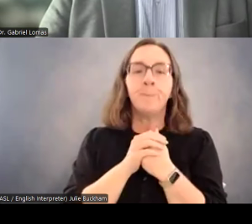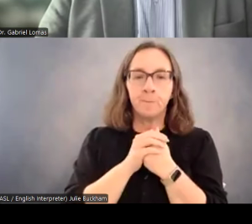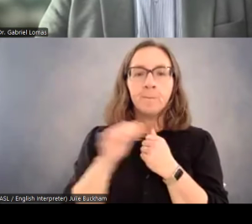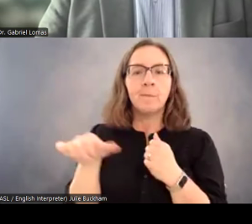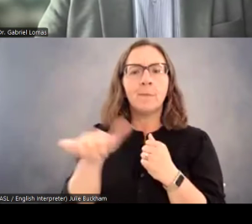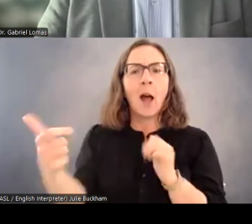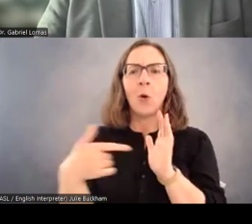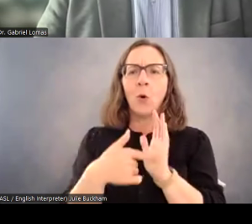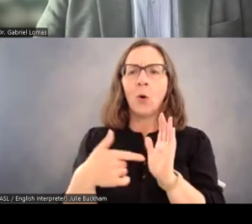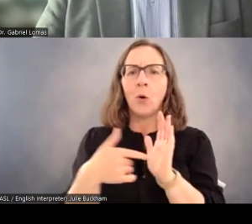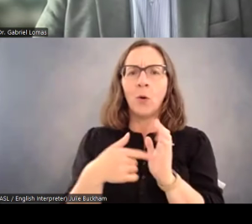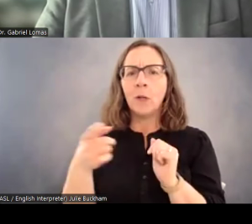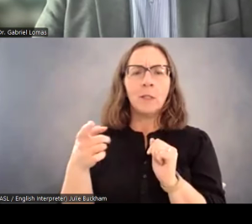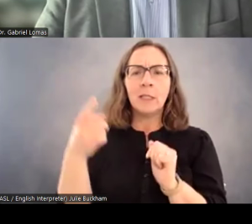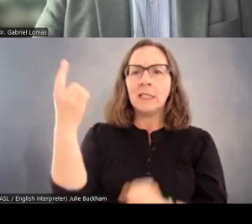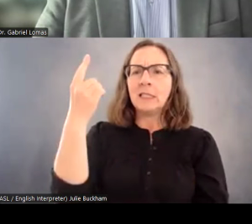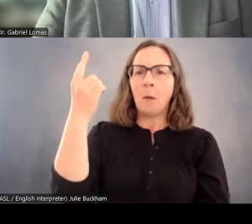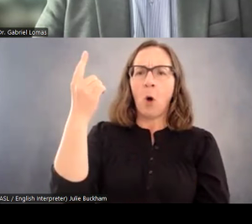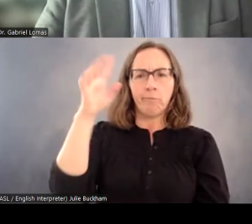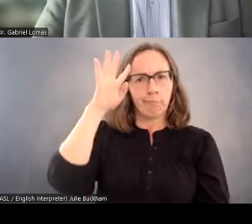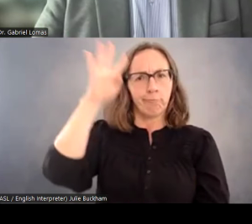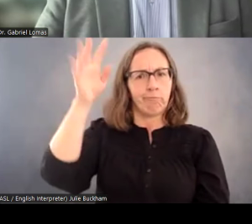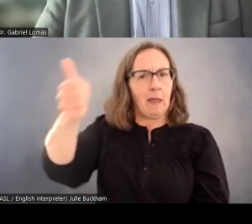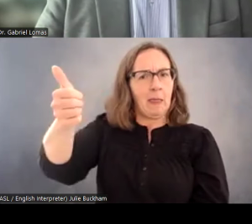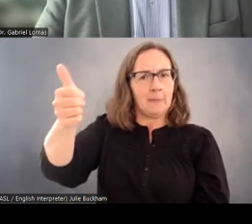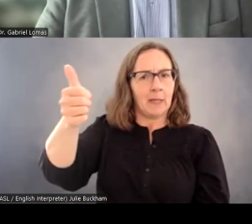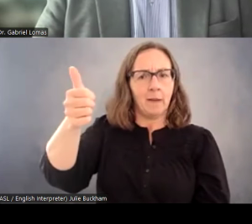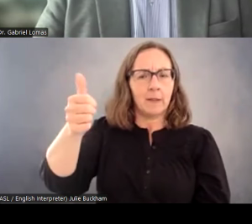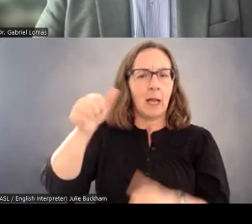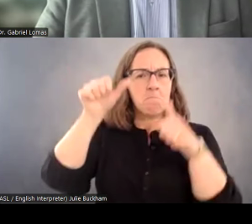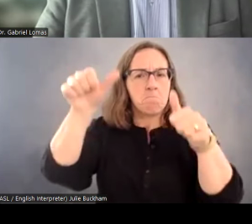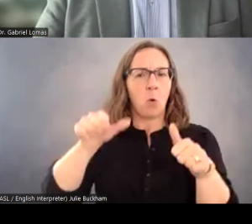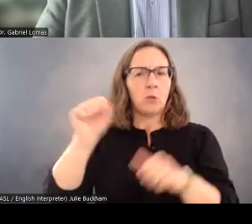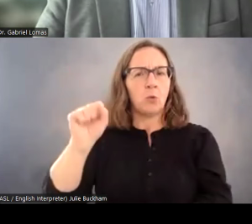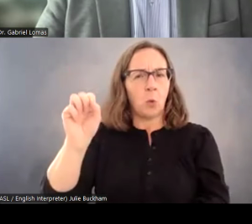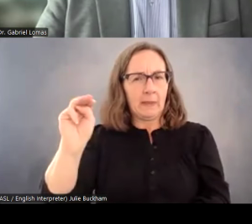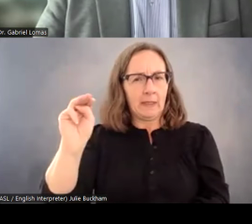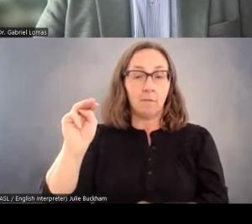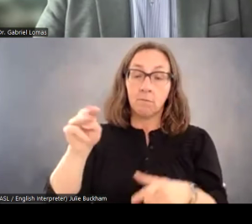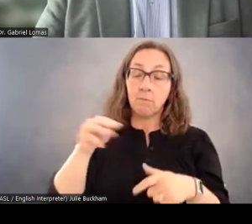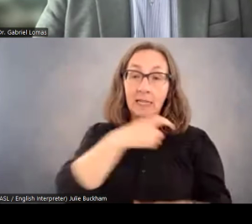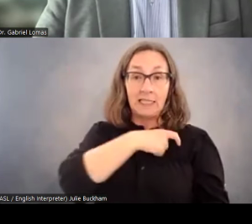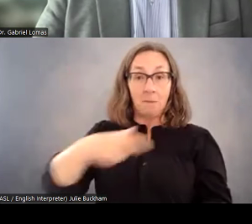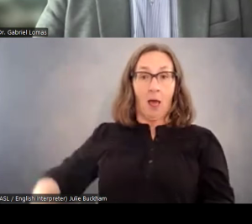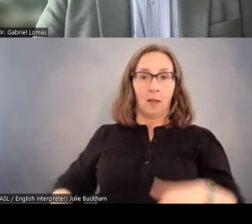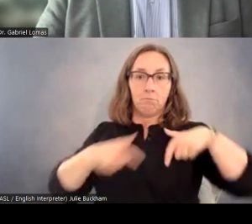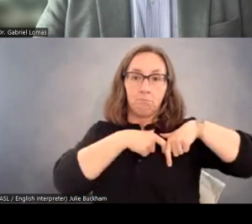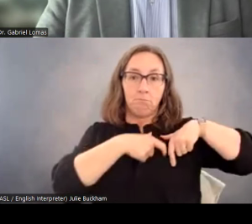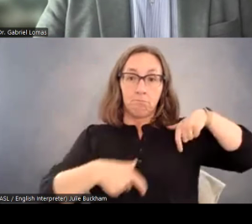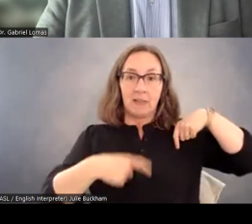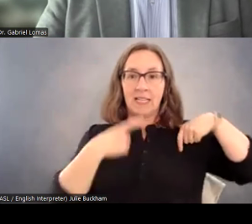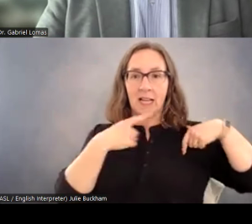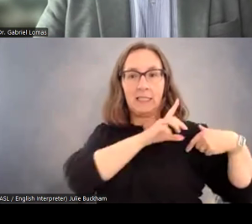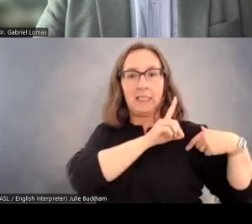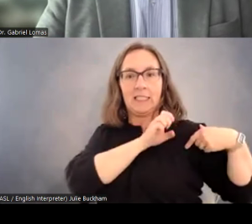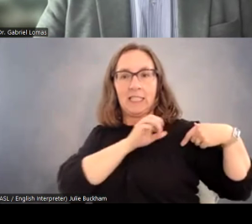this was just something that a person developed themselves and posted, that on their seatbelt strap, it says, deaf, in